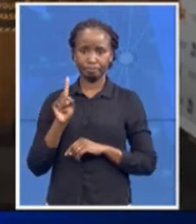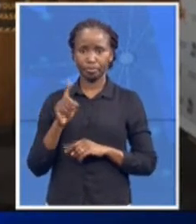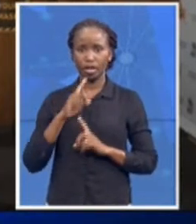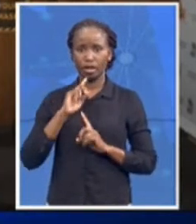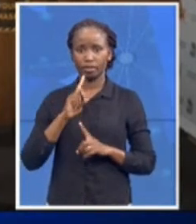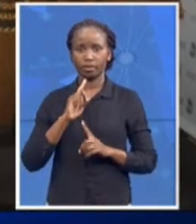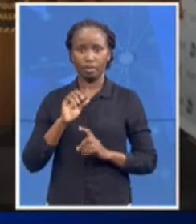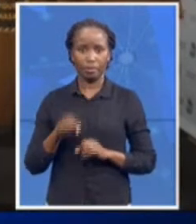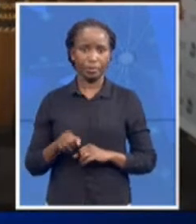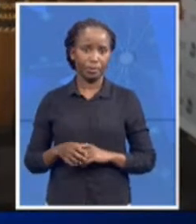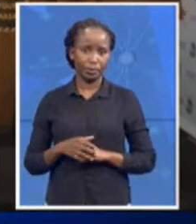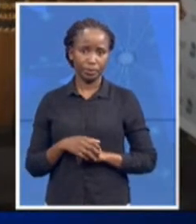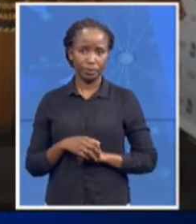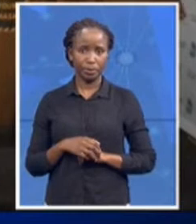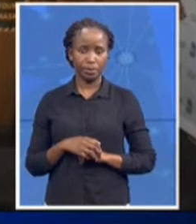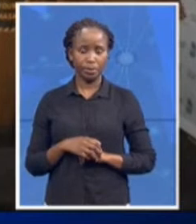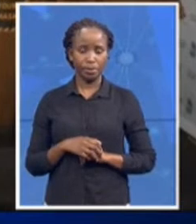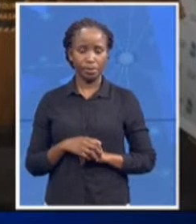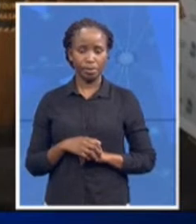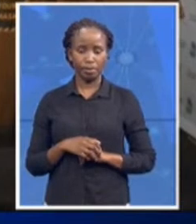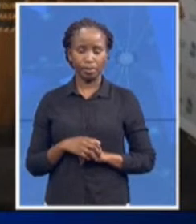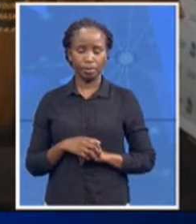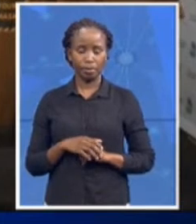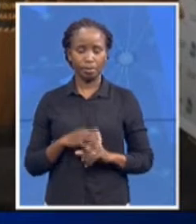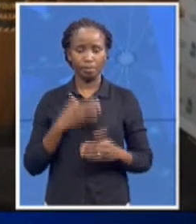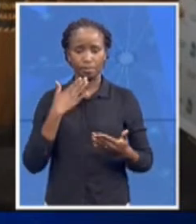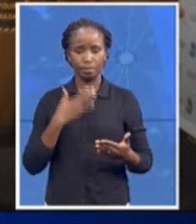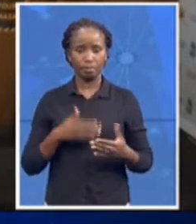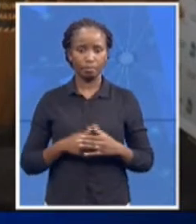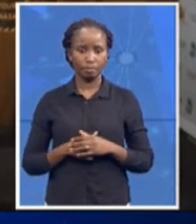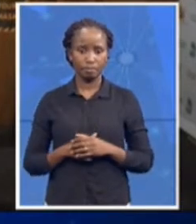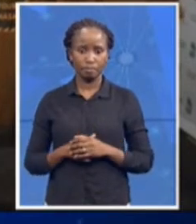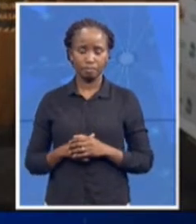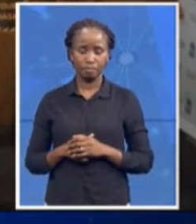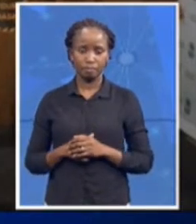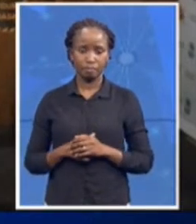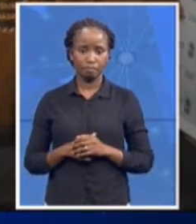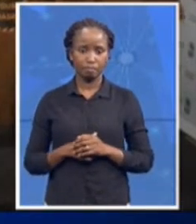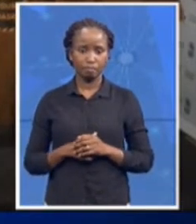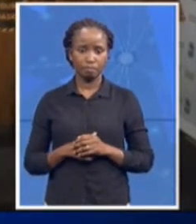you. Yeah, we're going to be doing up and down today.